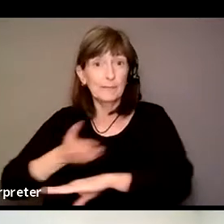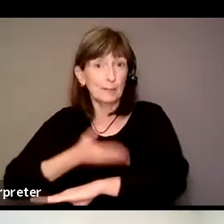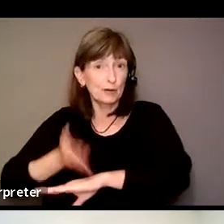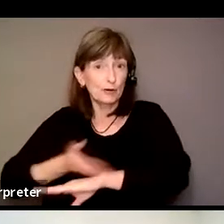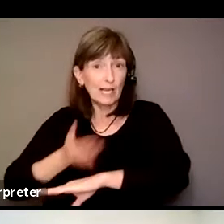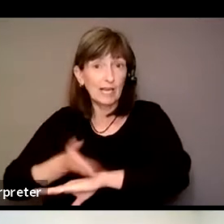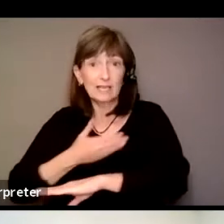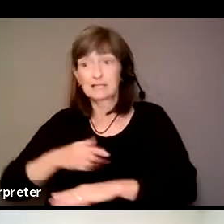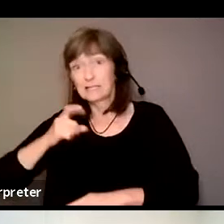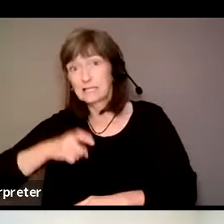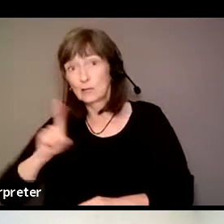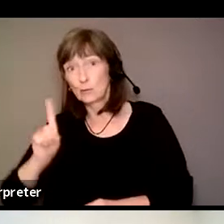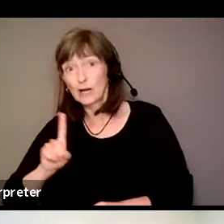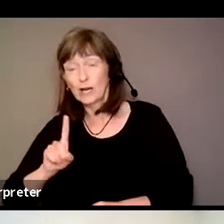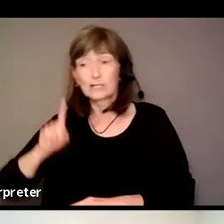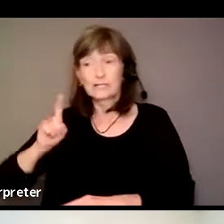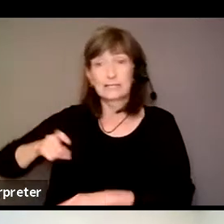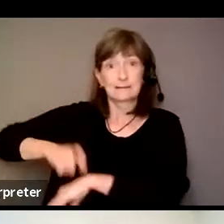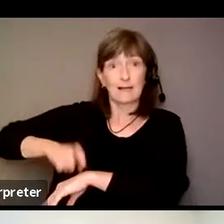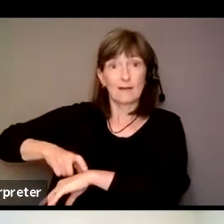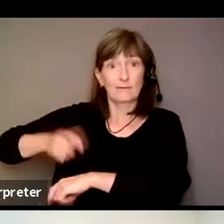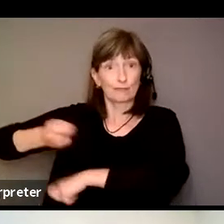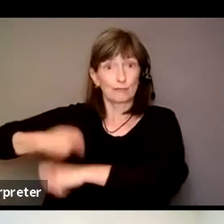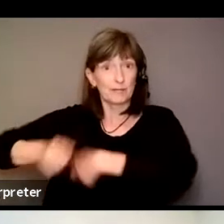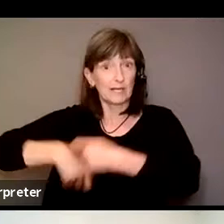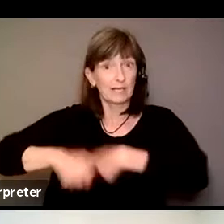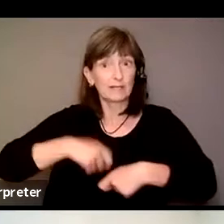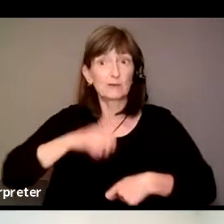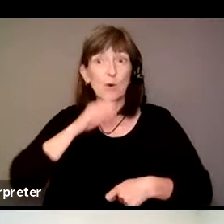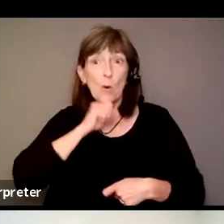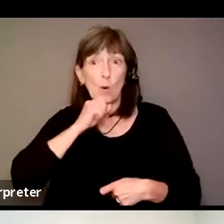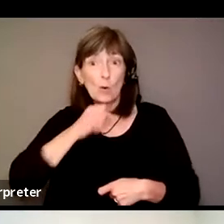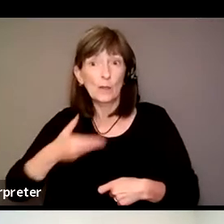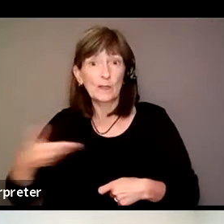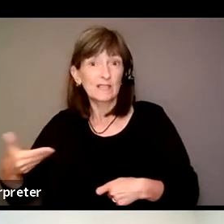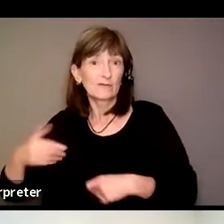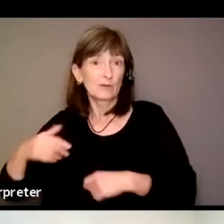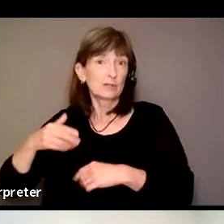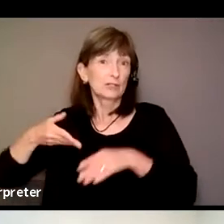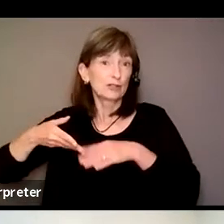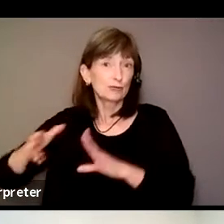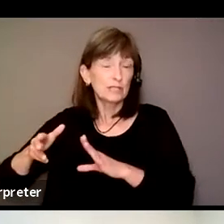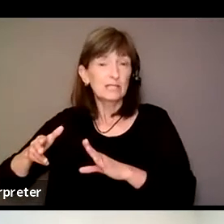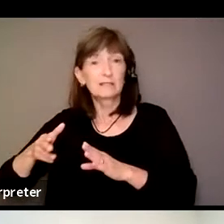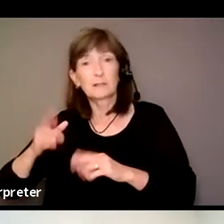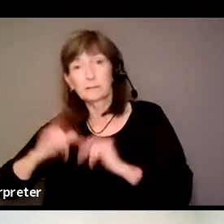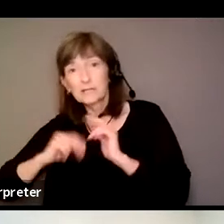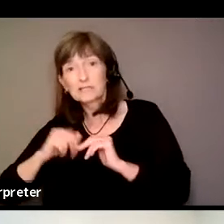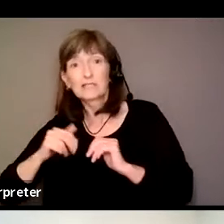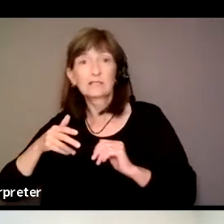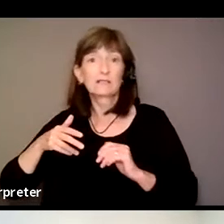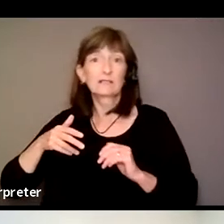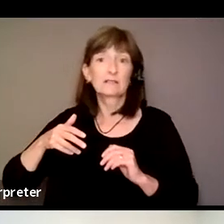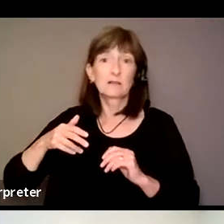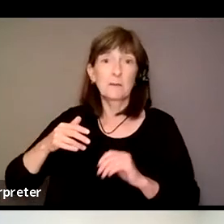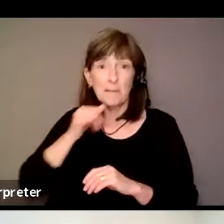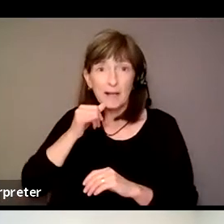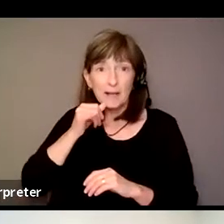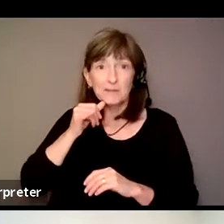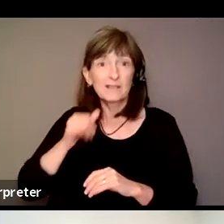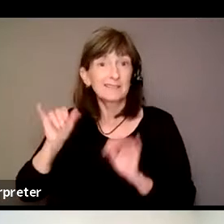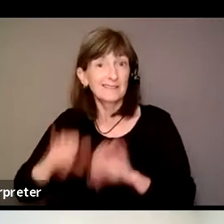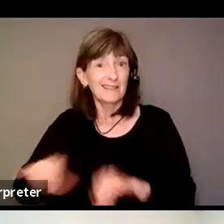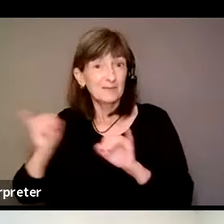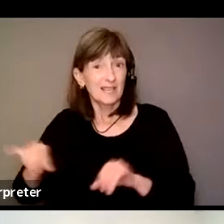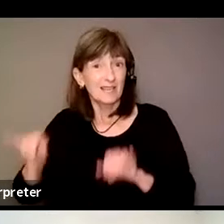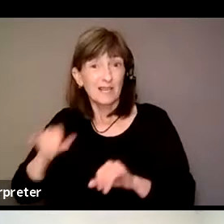where their needs are when it comes time for replacement of certain types of infrastructure, that you're, not using the same old